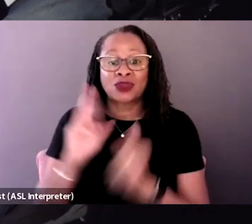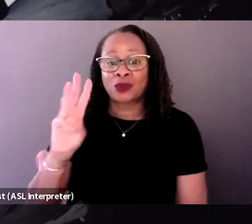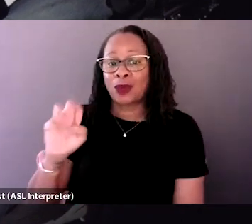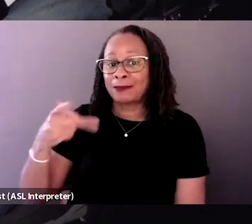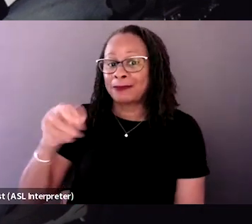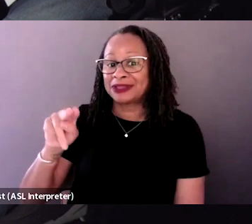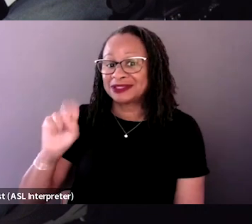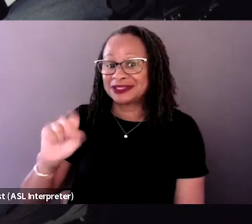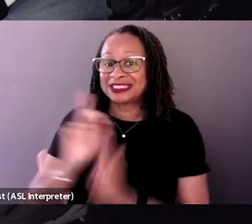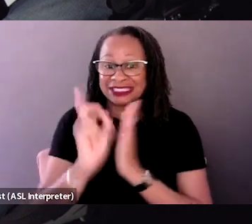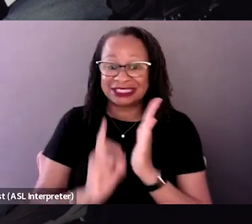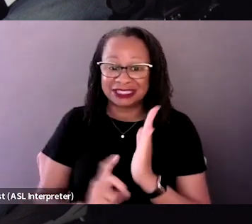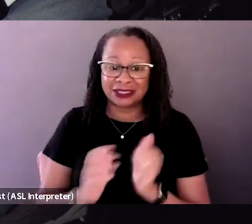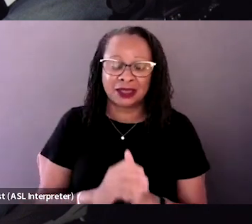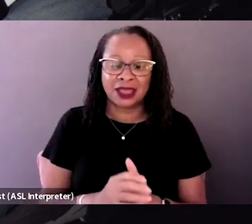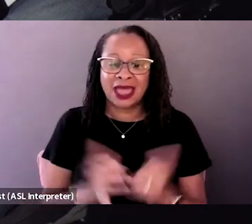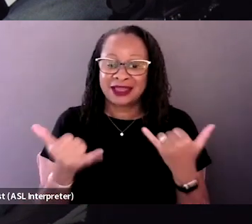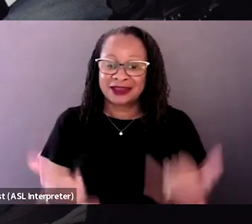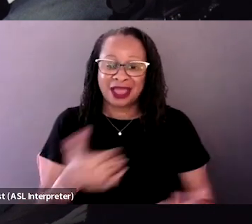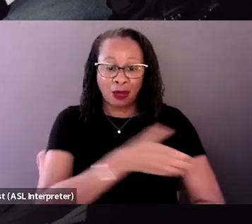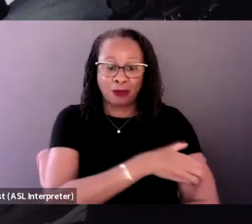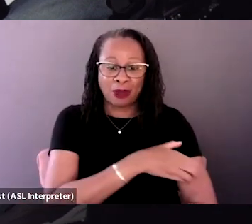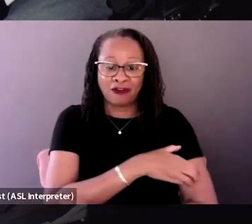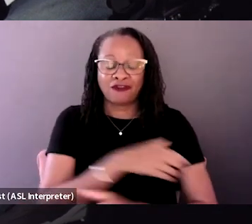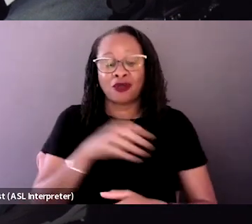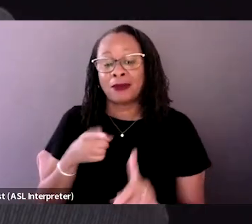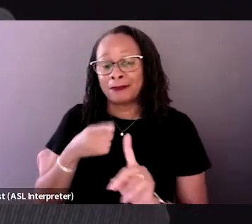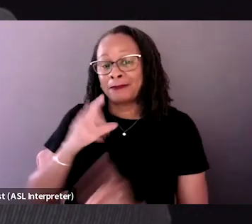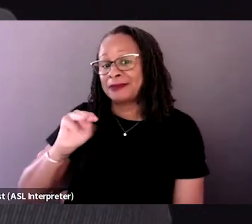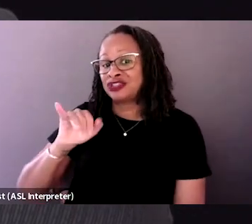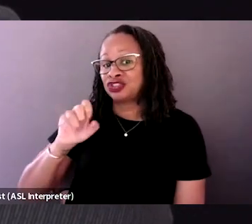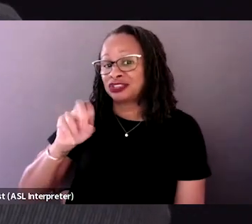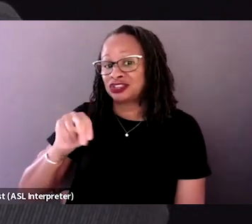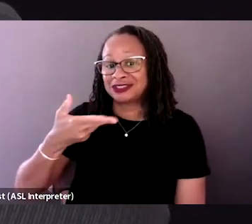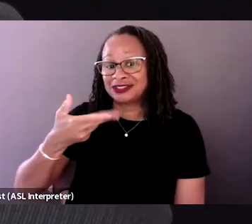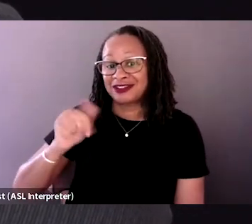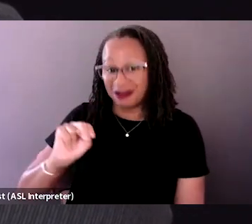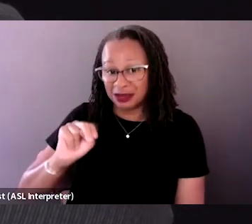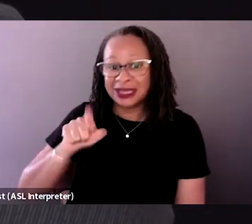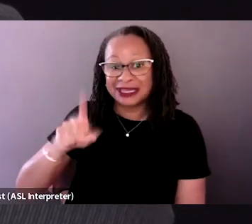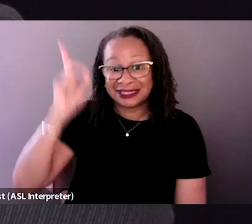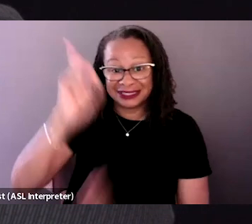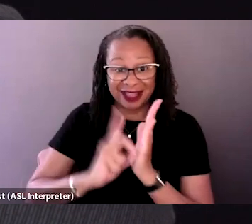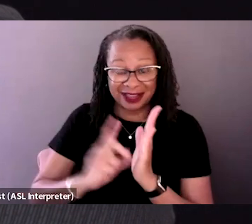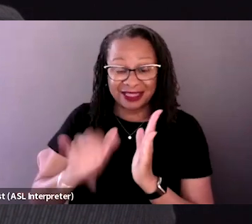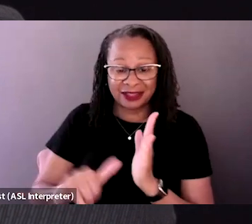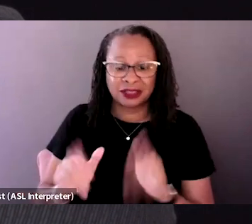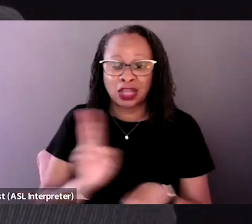designer. Now, powerful machine gun, his design,